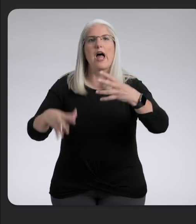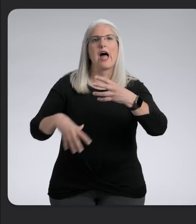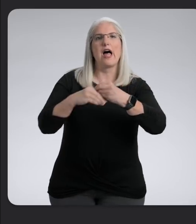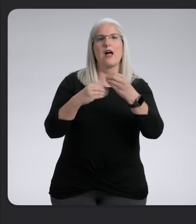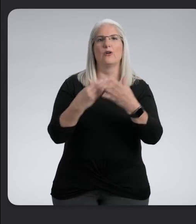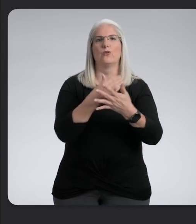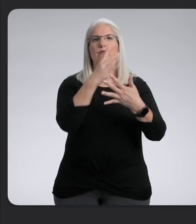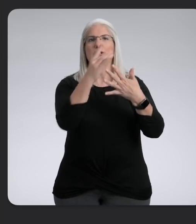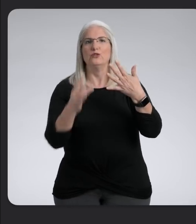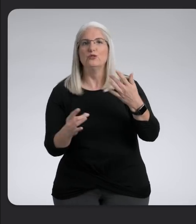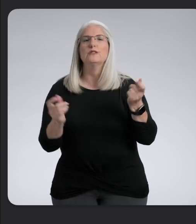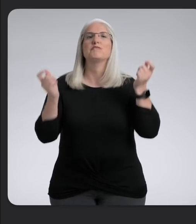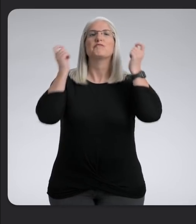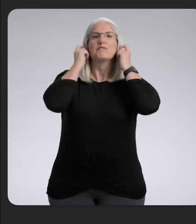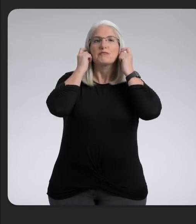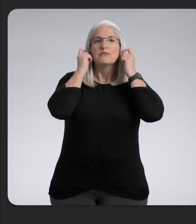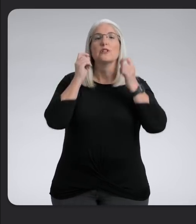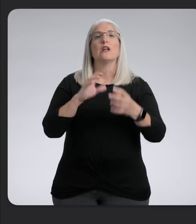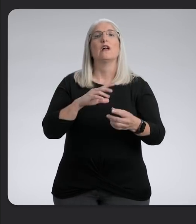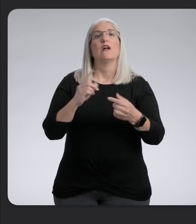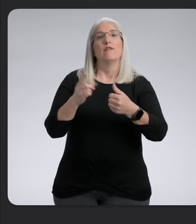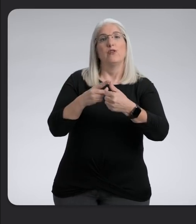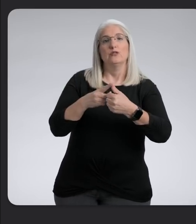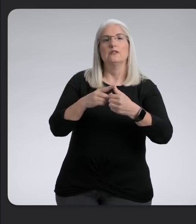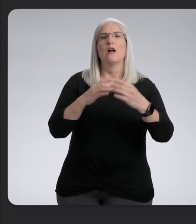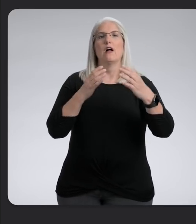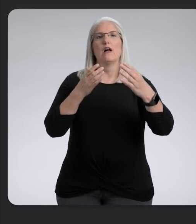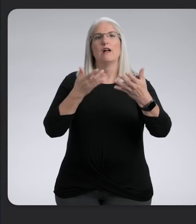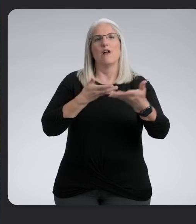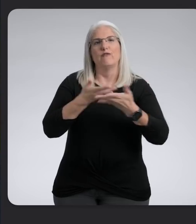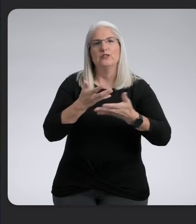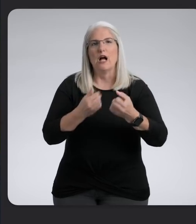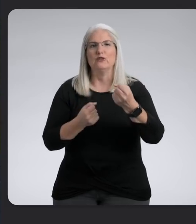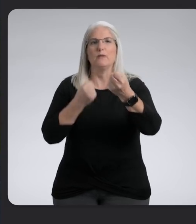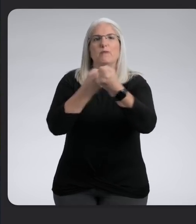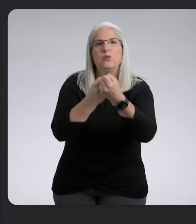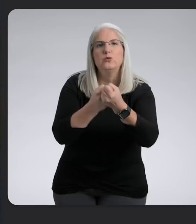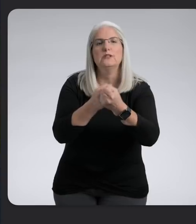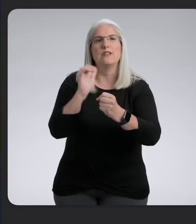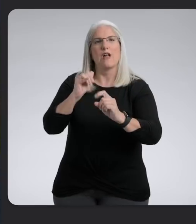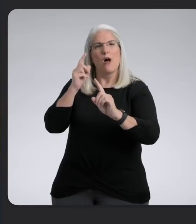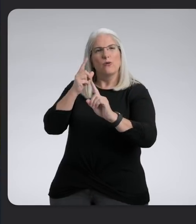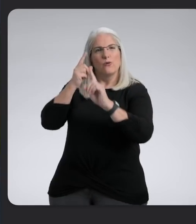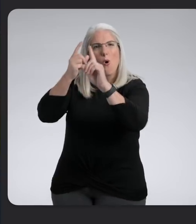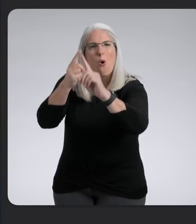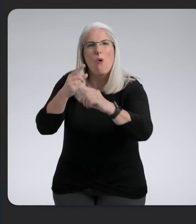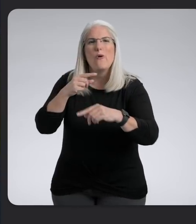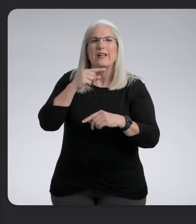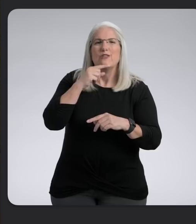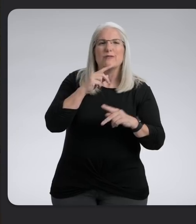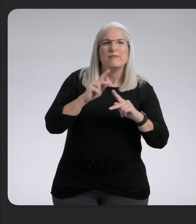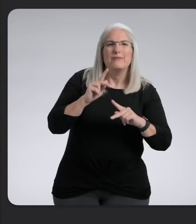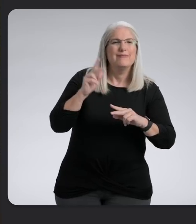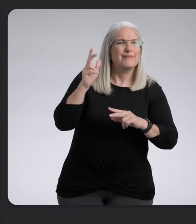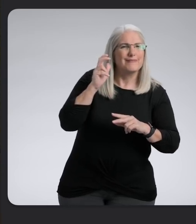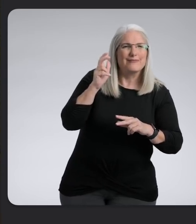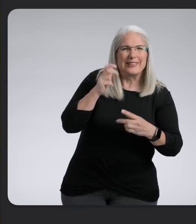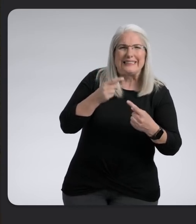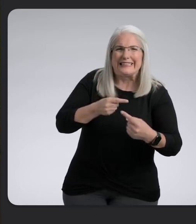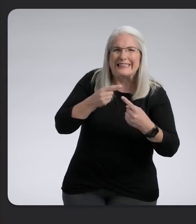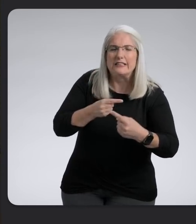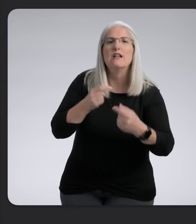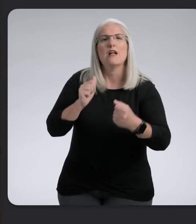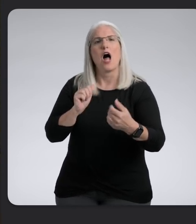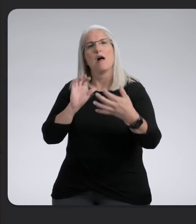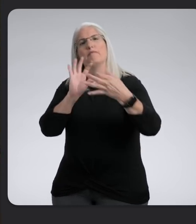with Conversation Boost, which is designed to help people with mild hearing challenges stay more connected in conversations. Through